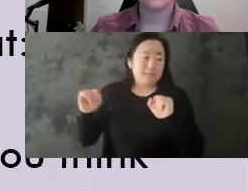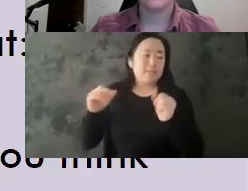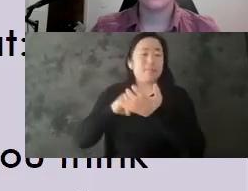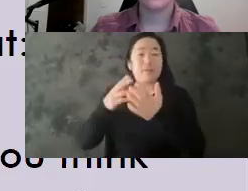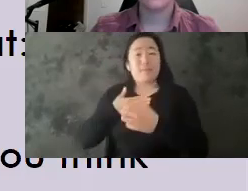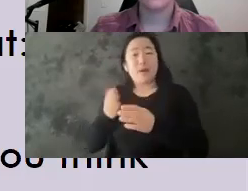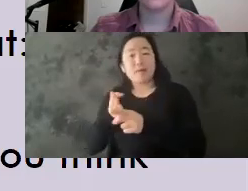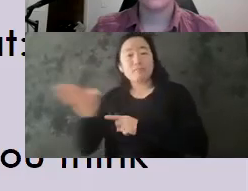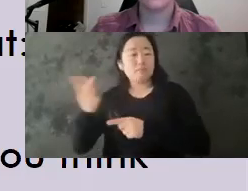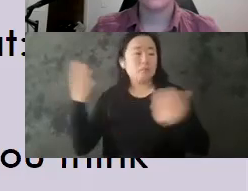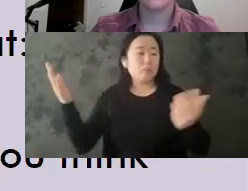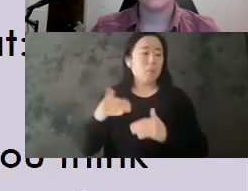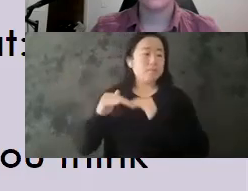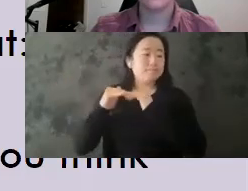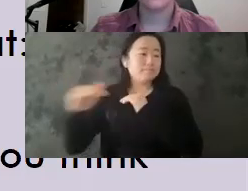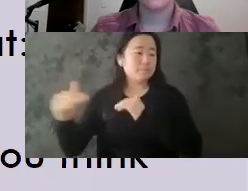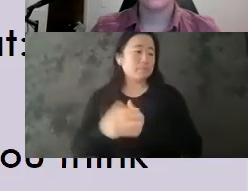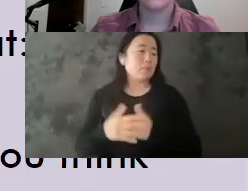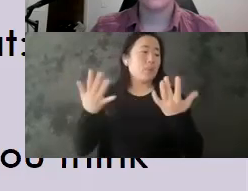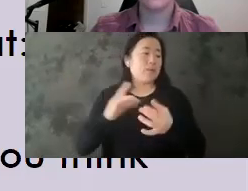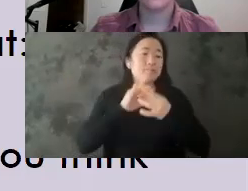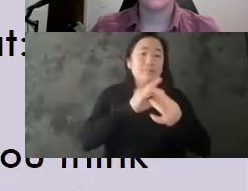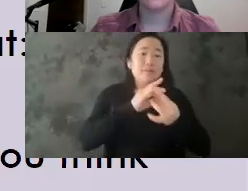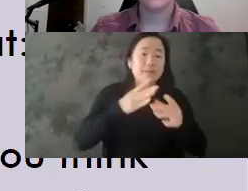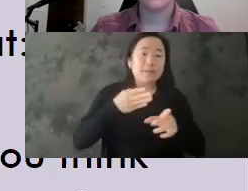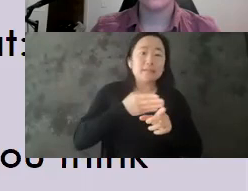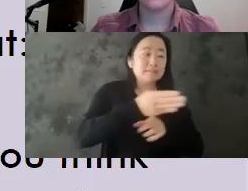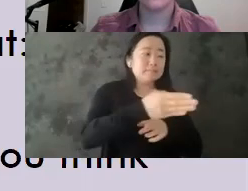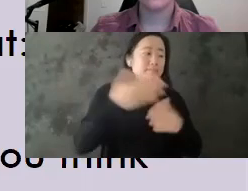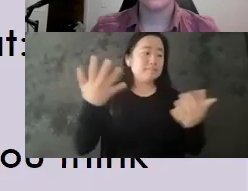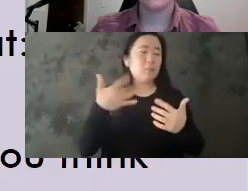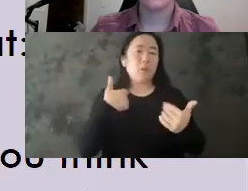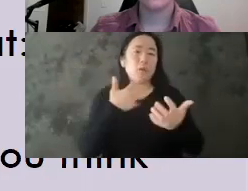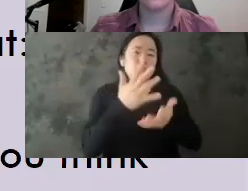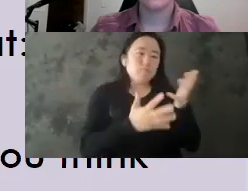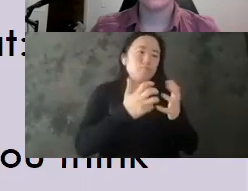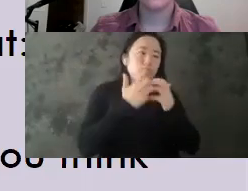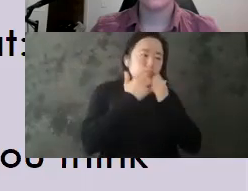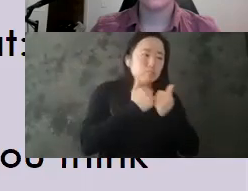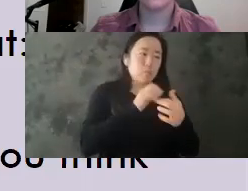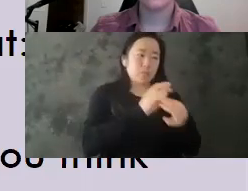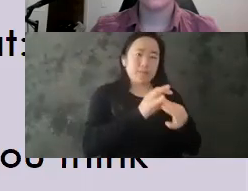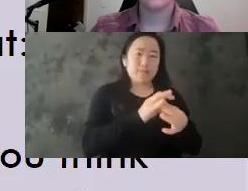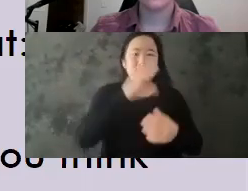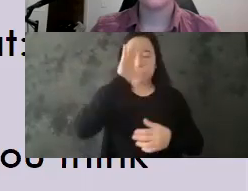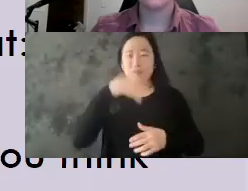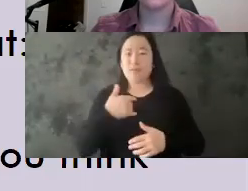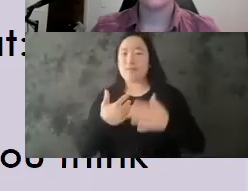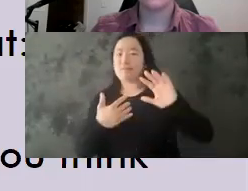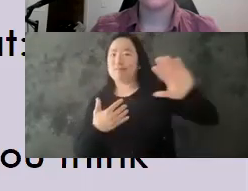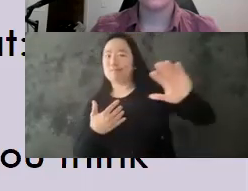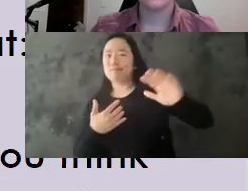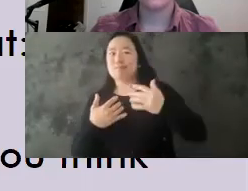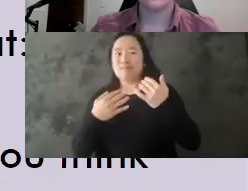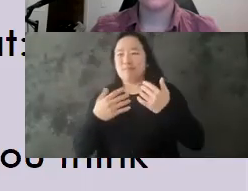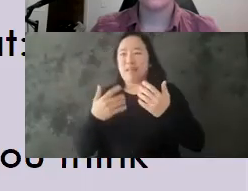where I really want to nurture my relationships after maybe being isolated from my family and my friends for so